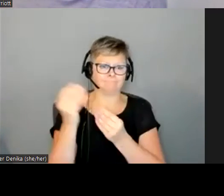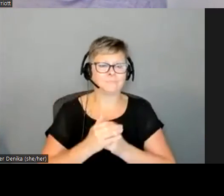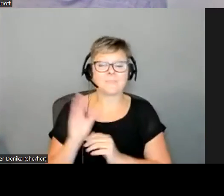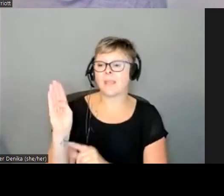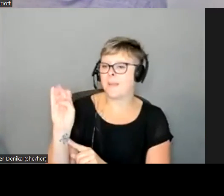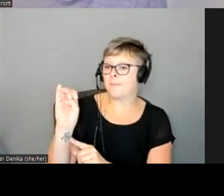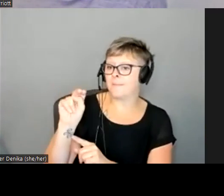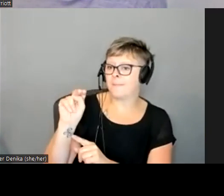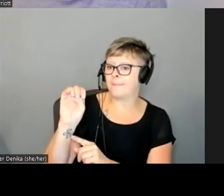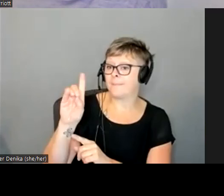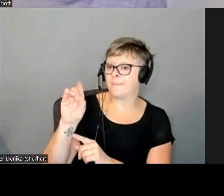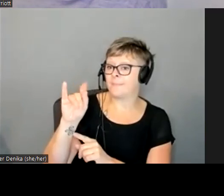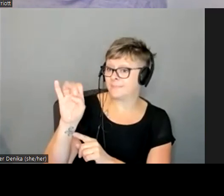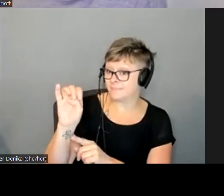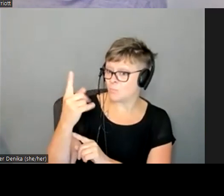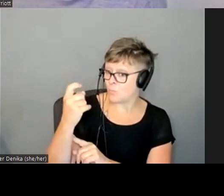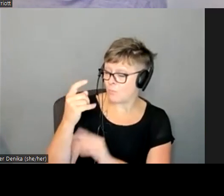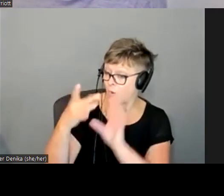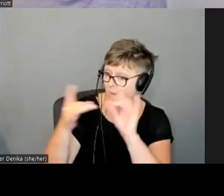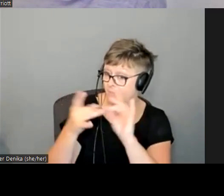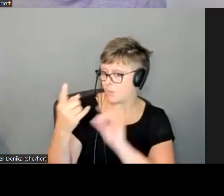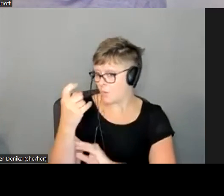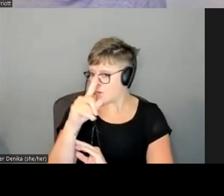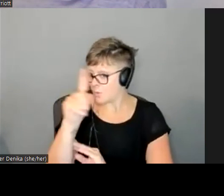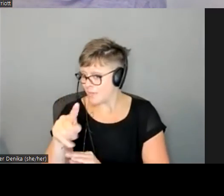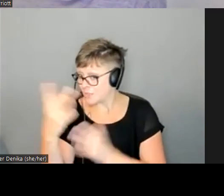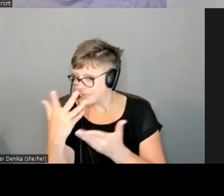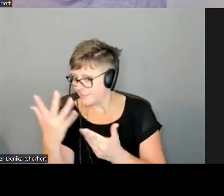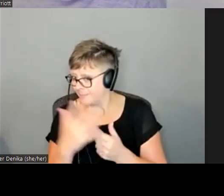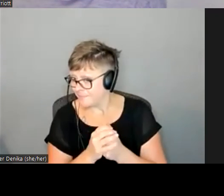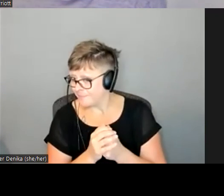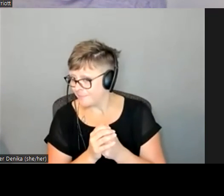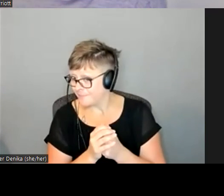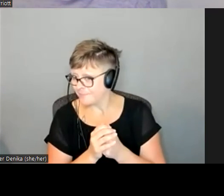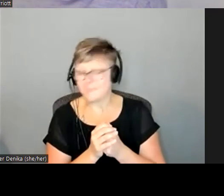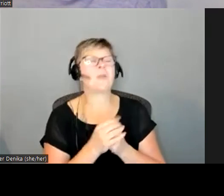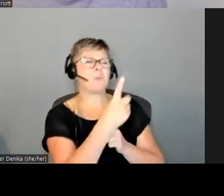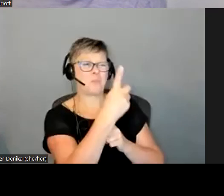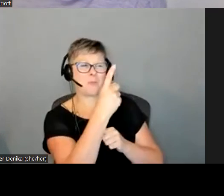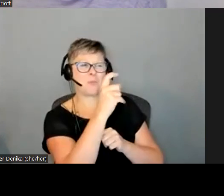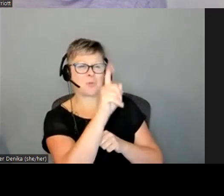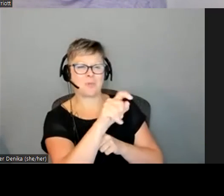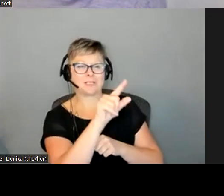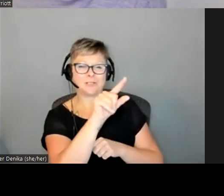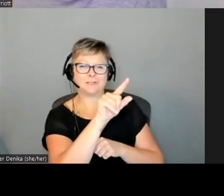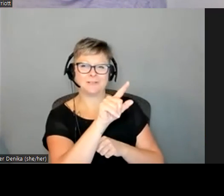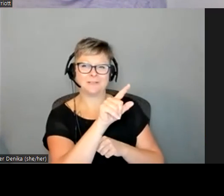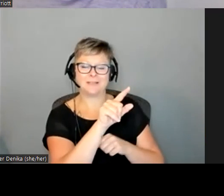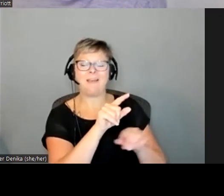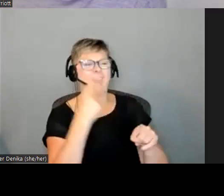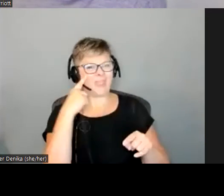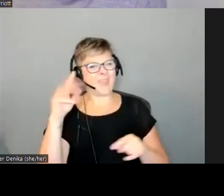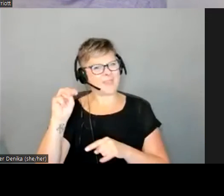comment or a question? Oh, we have. We had one more question in the Q&A box, but I think Marilyn has actually addressed